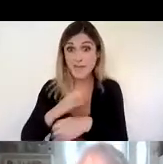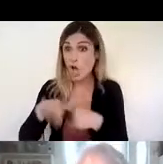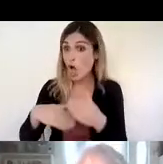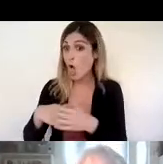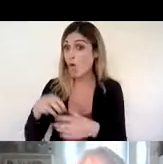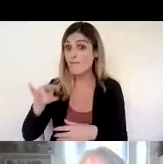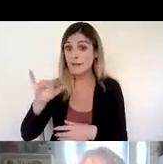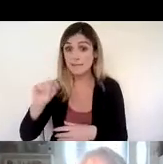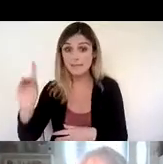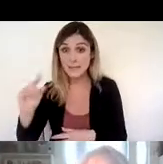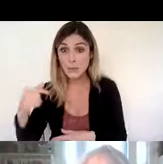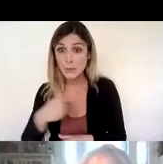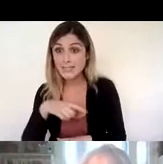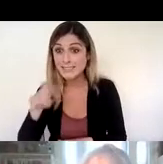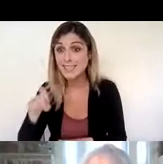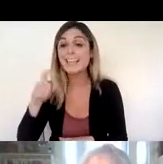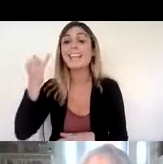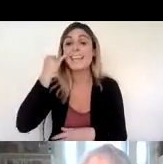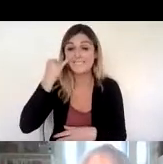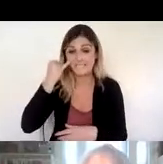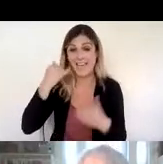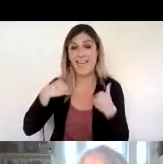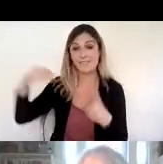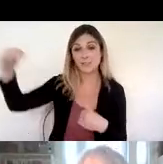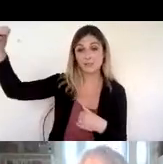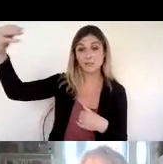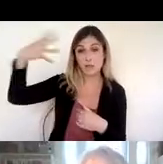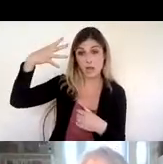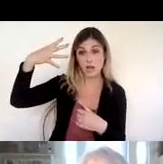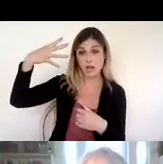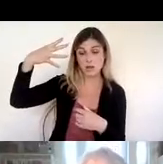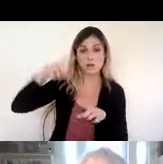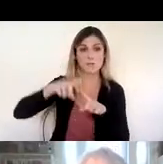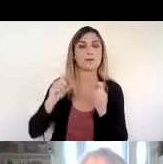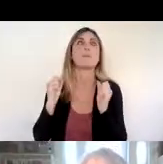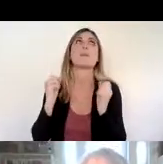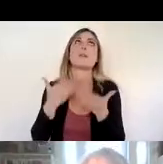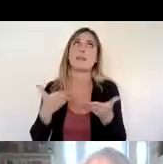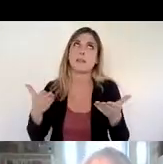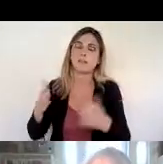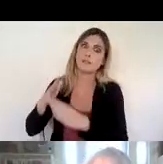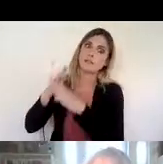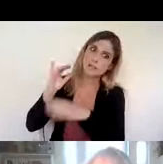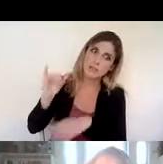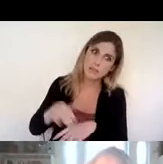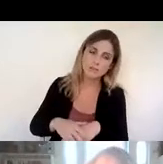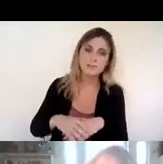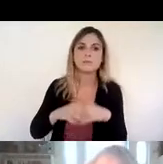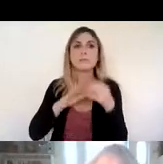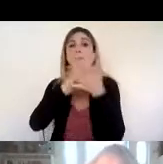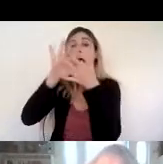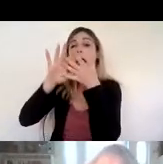that we need when our skin is exposed to sunlight. But there are so many things that interfere with that. Smog, clouds,